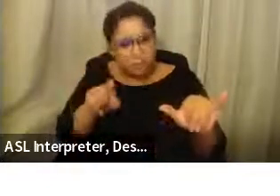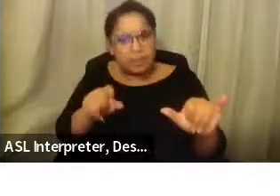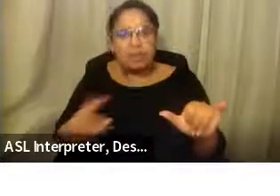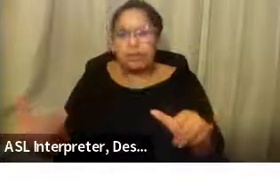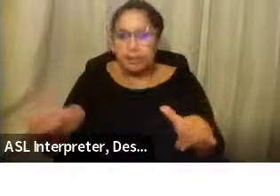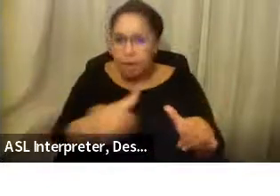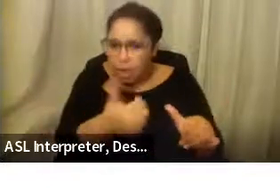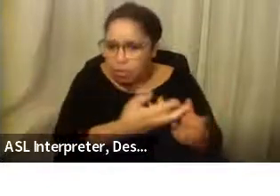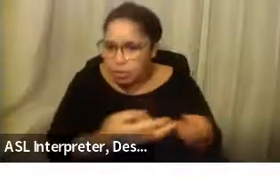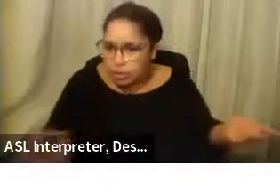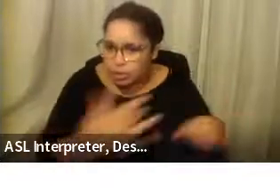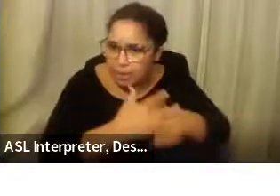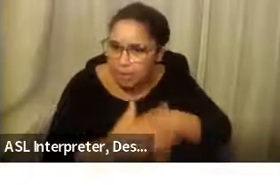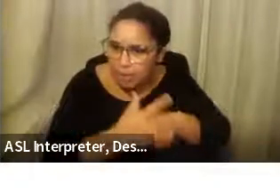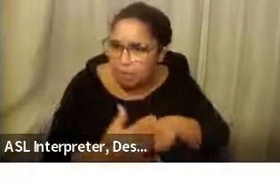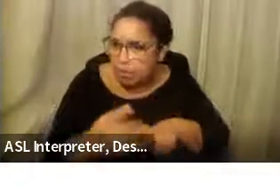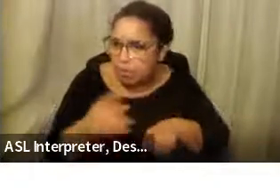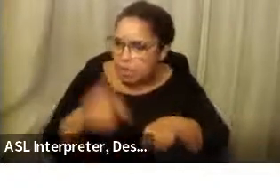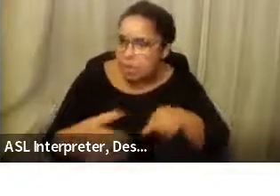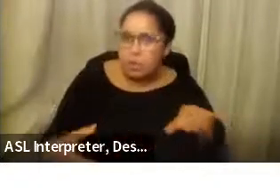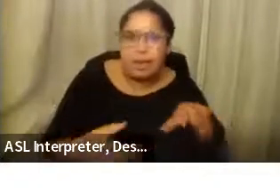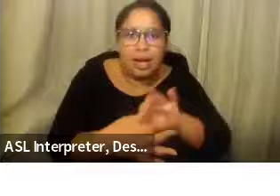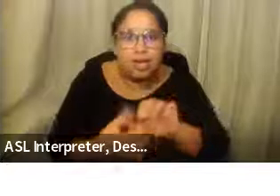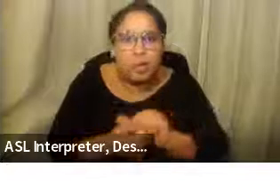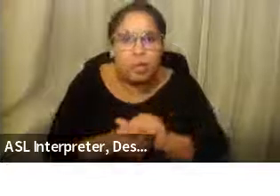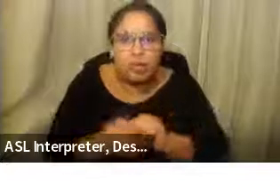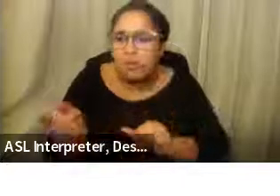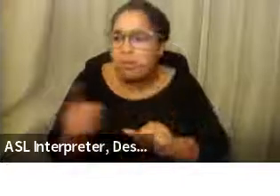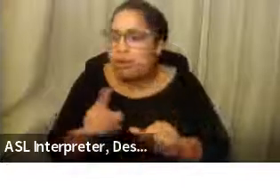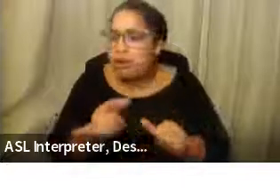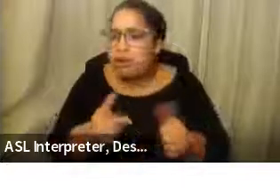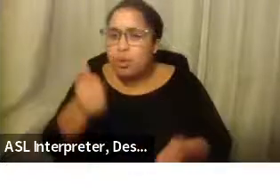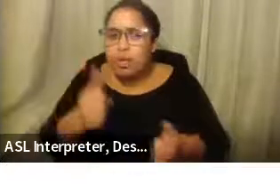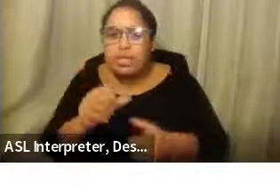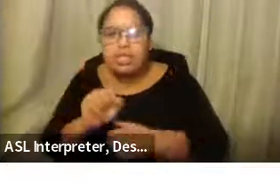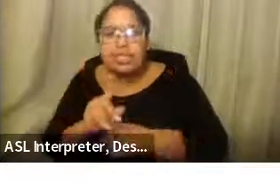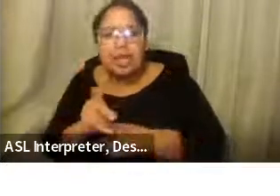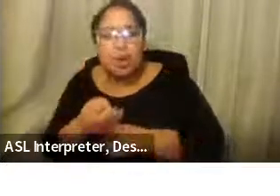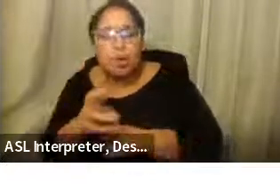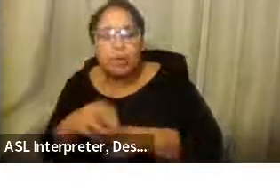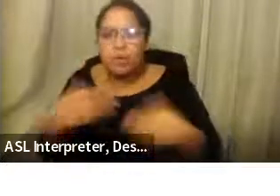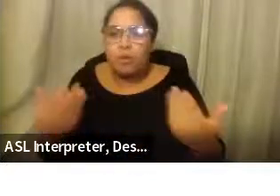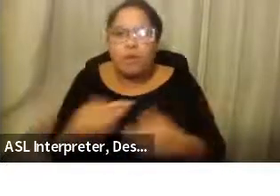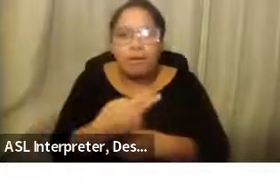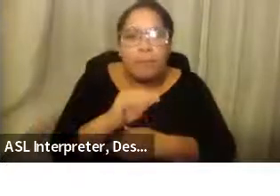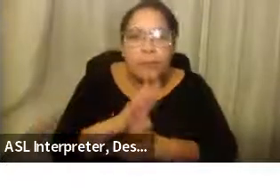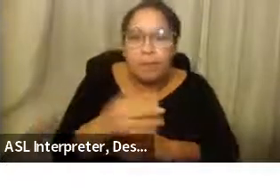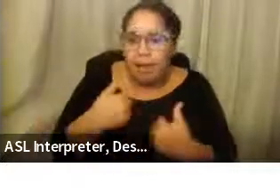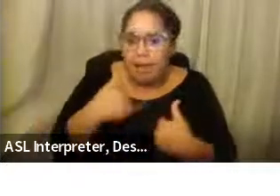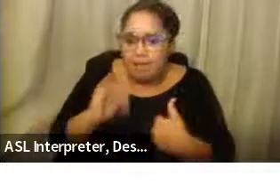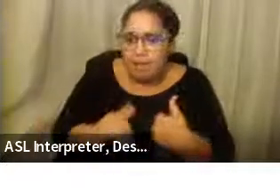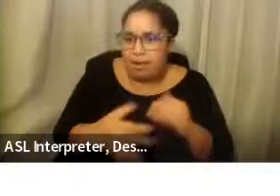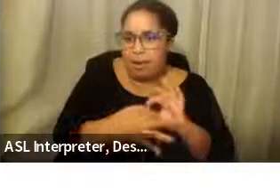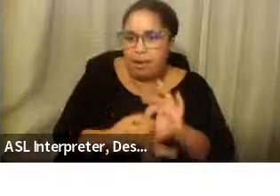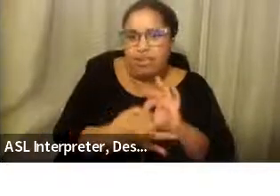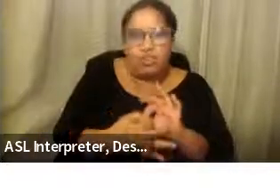other resources are available that we need to connect with, and what stakeholder or hub can help with holding that and keeping